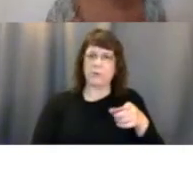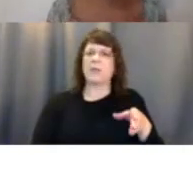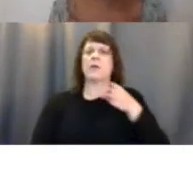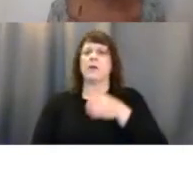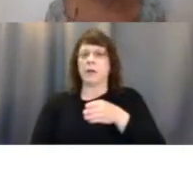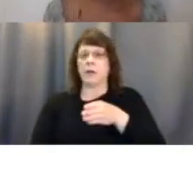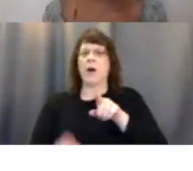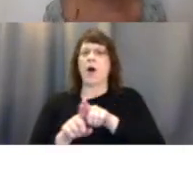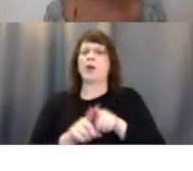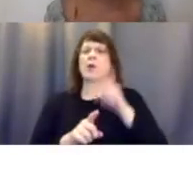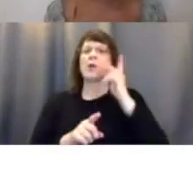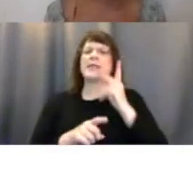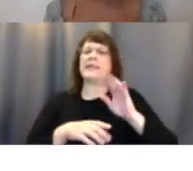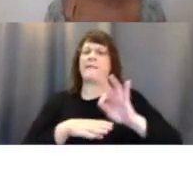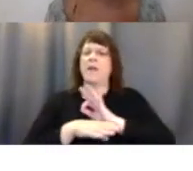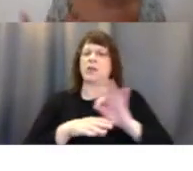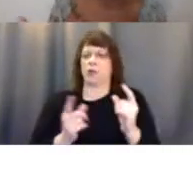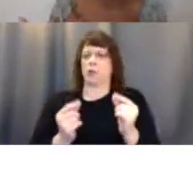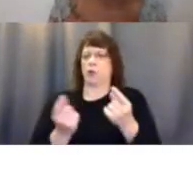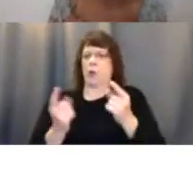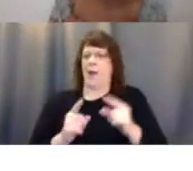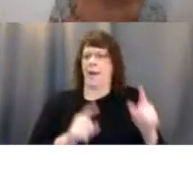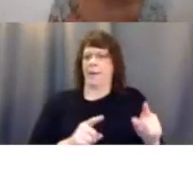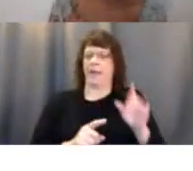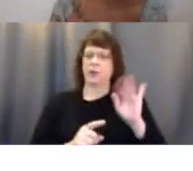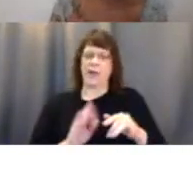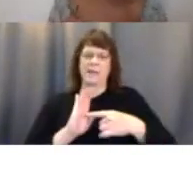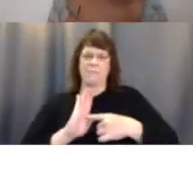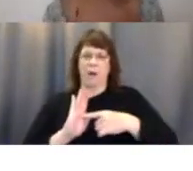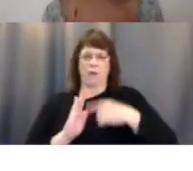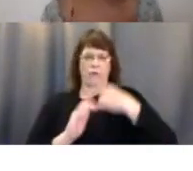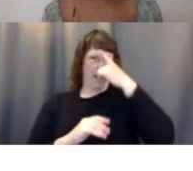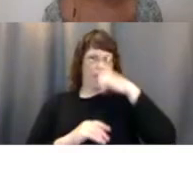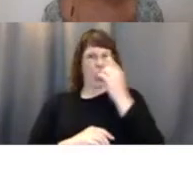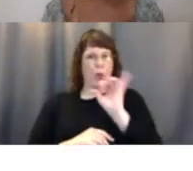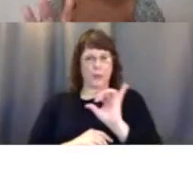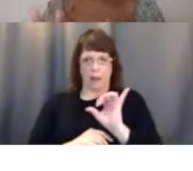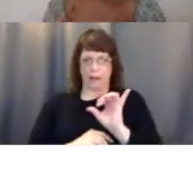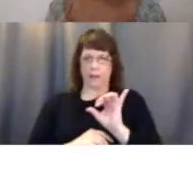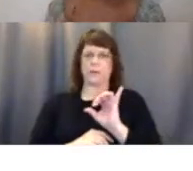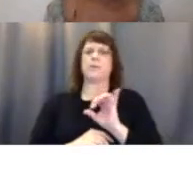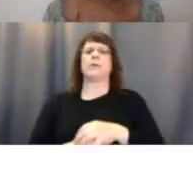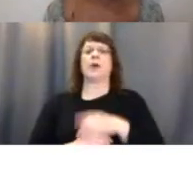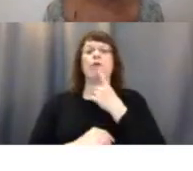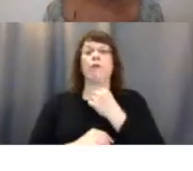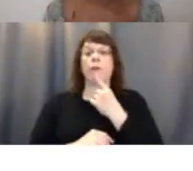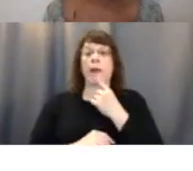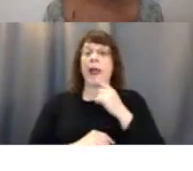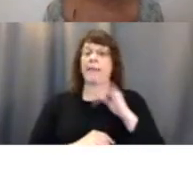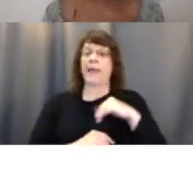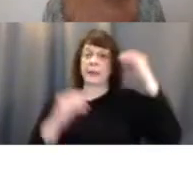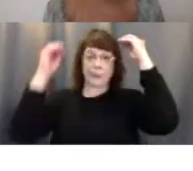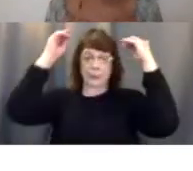at function. So this is kind of a model of what your brain would look like. And the red areas are areas that